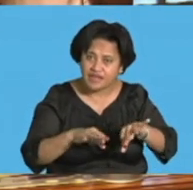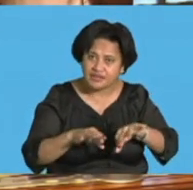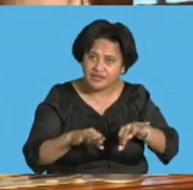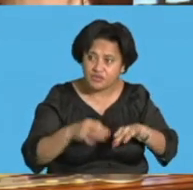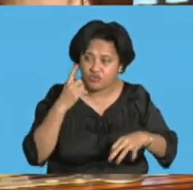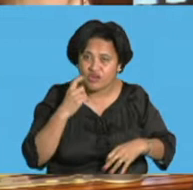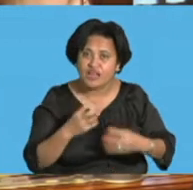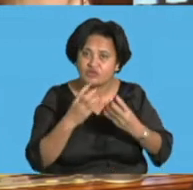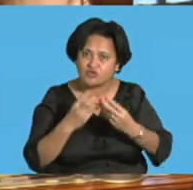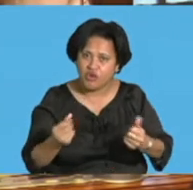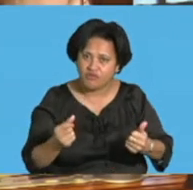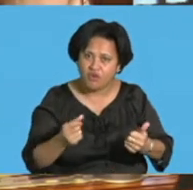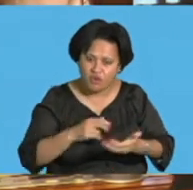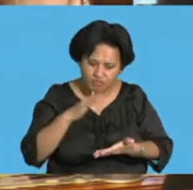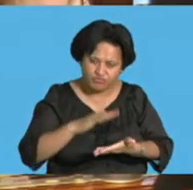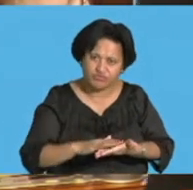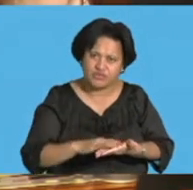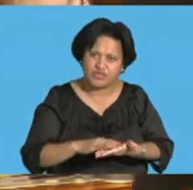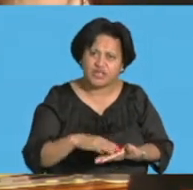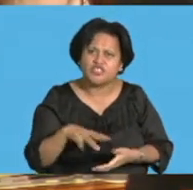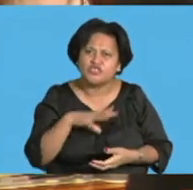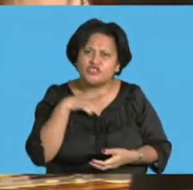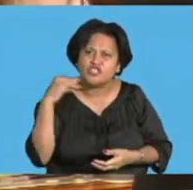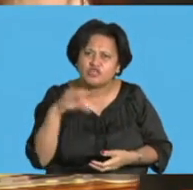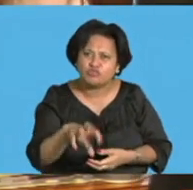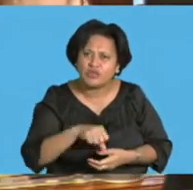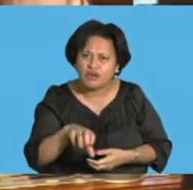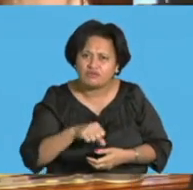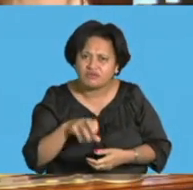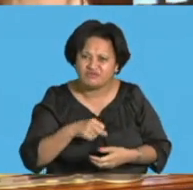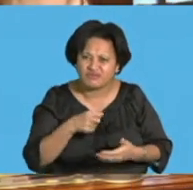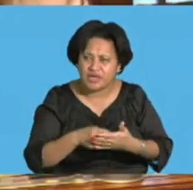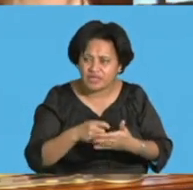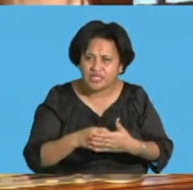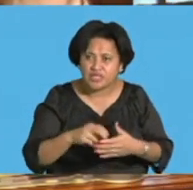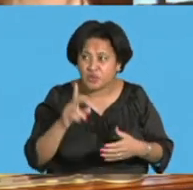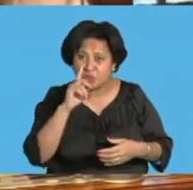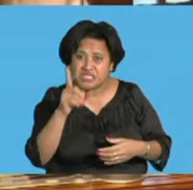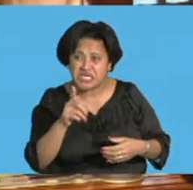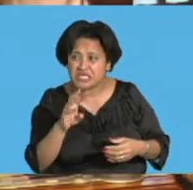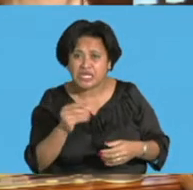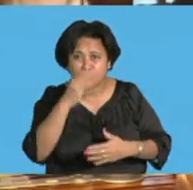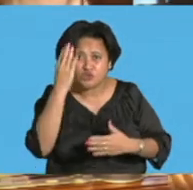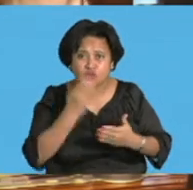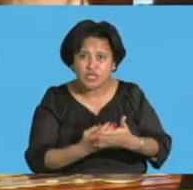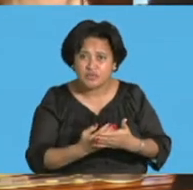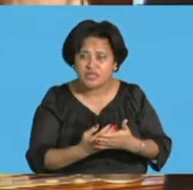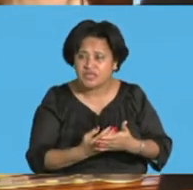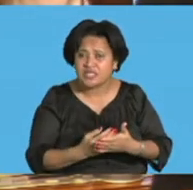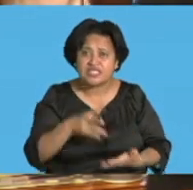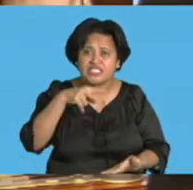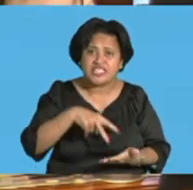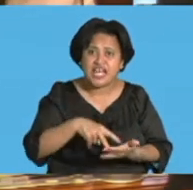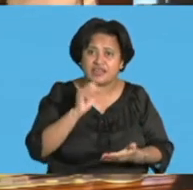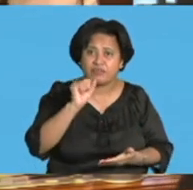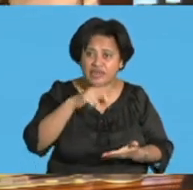fraud from the start. Mr. Speaker, we have students as young as 5 years old in our bus stations selling their e-ticket for as little as $5, regardless